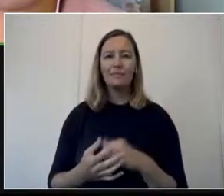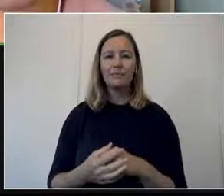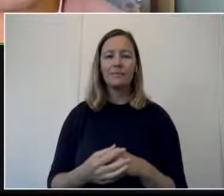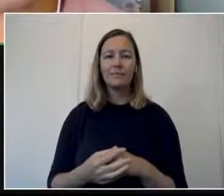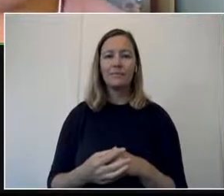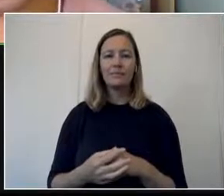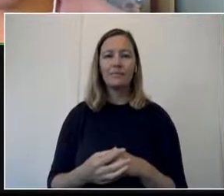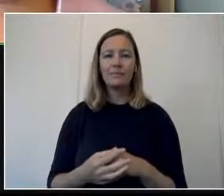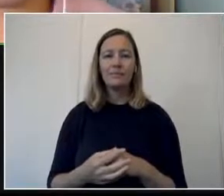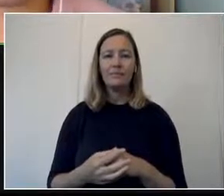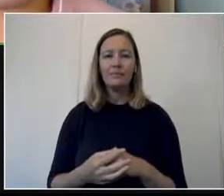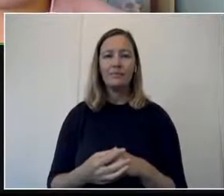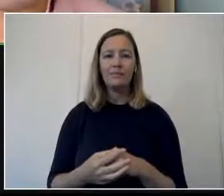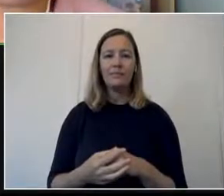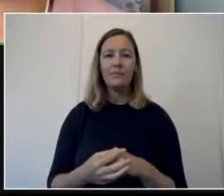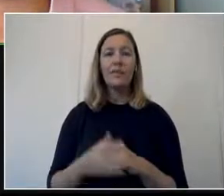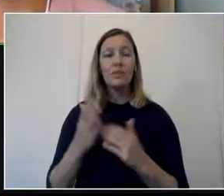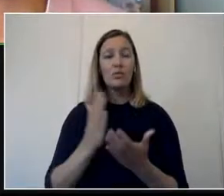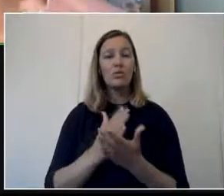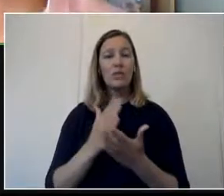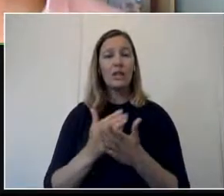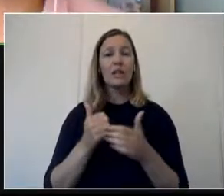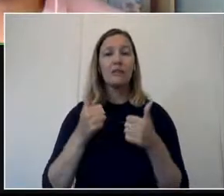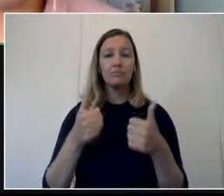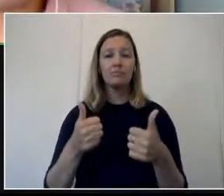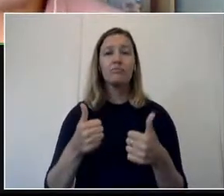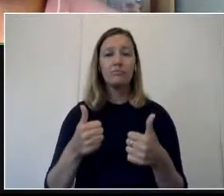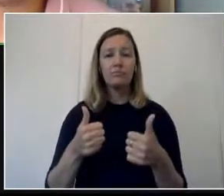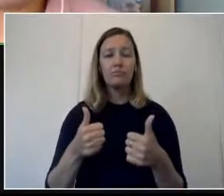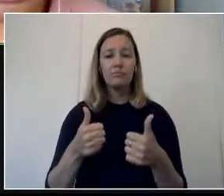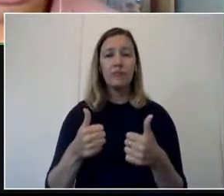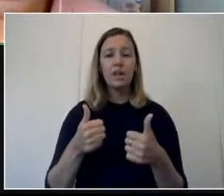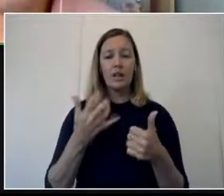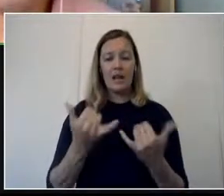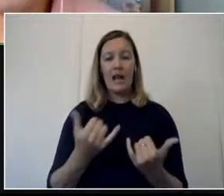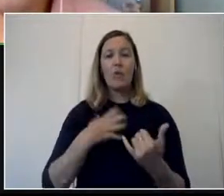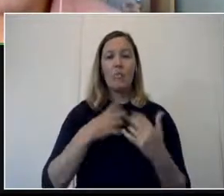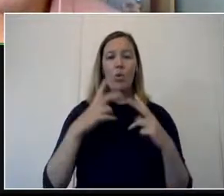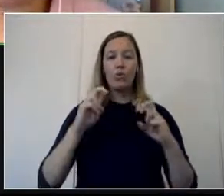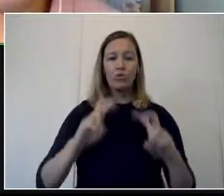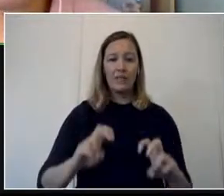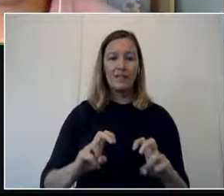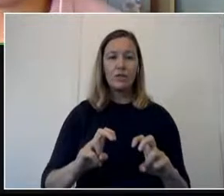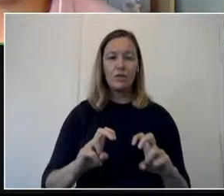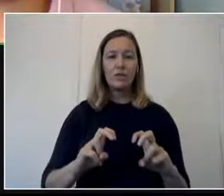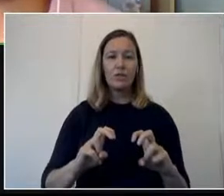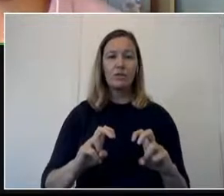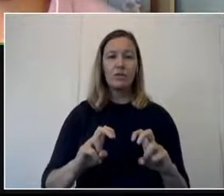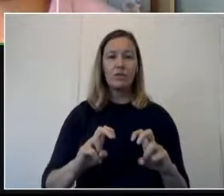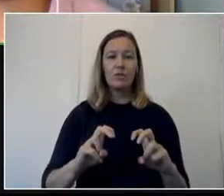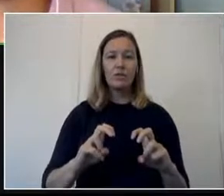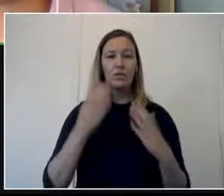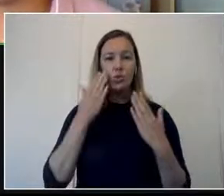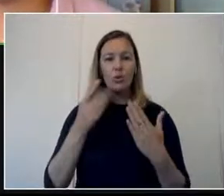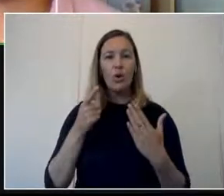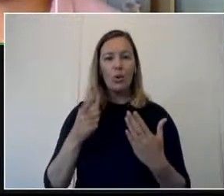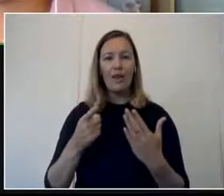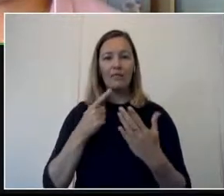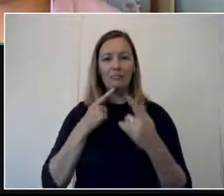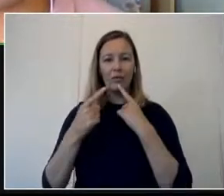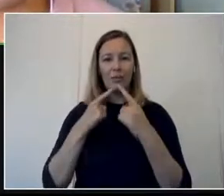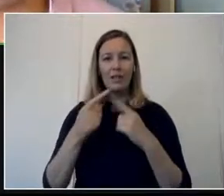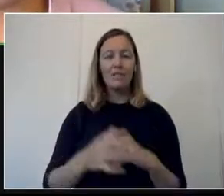So it's really great that there is actually more research to back that up. And